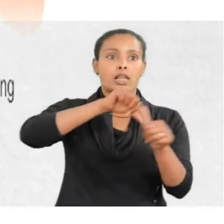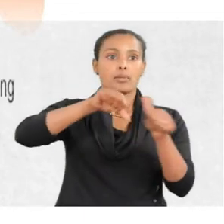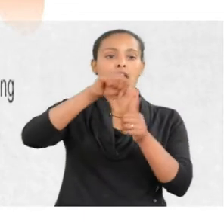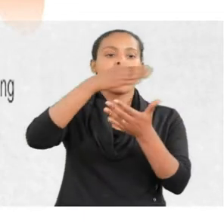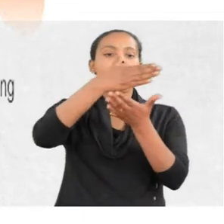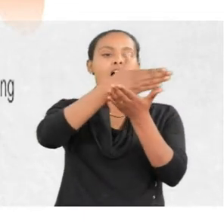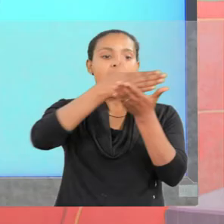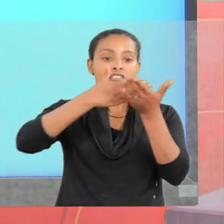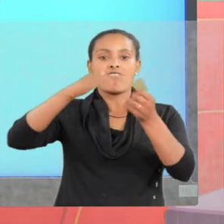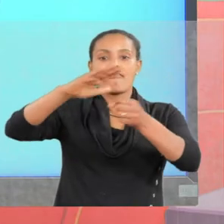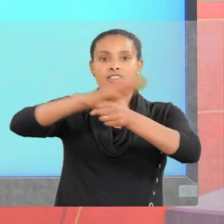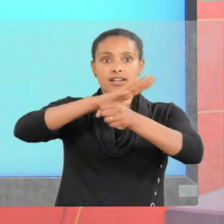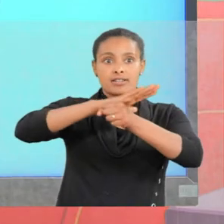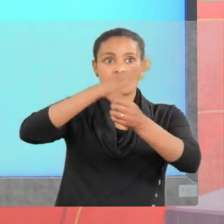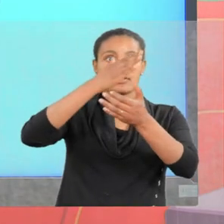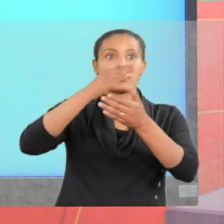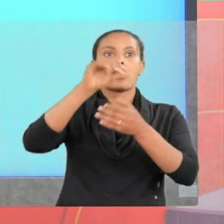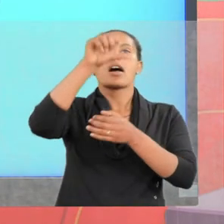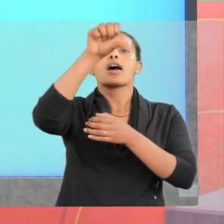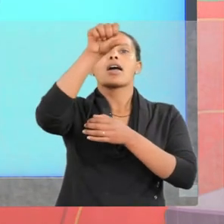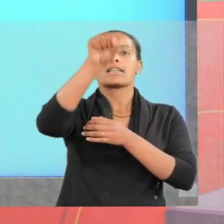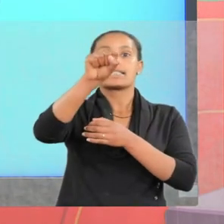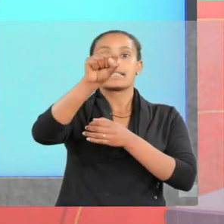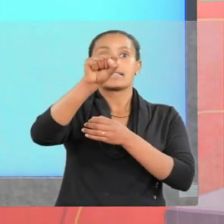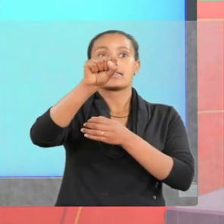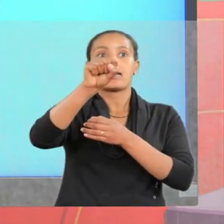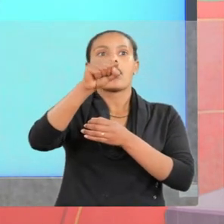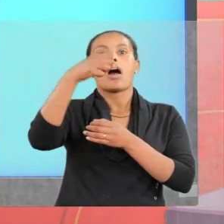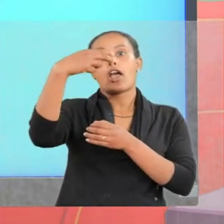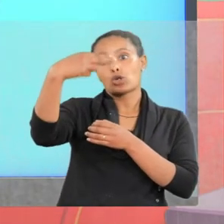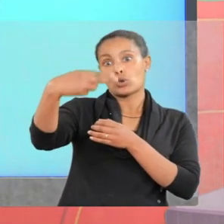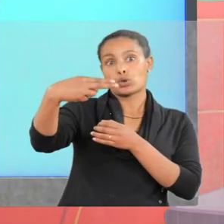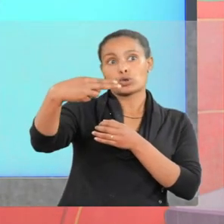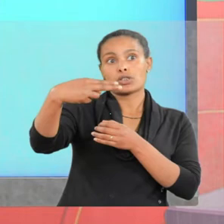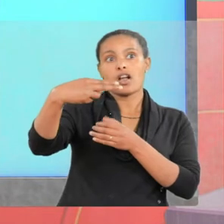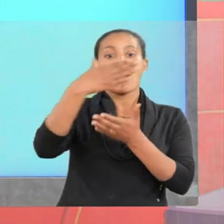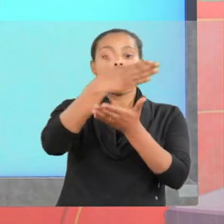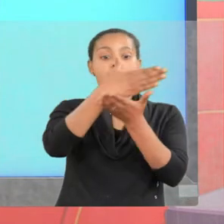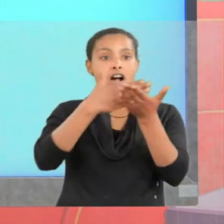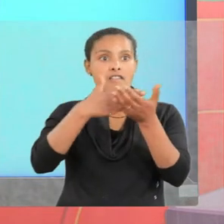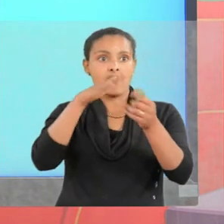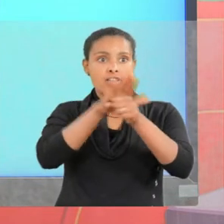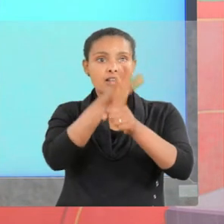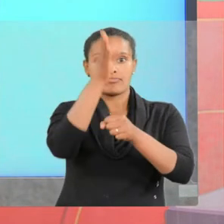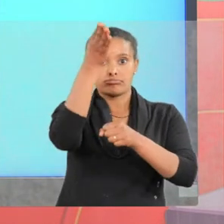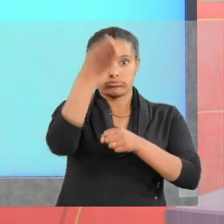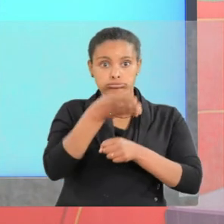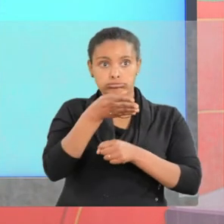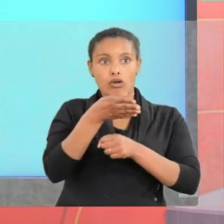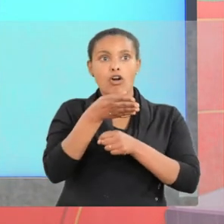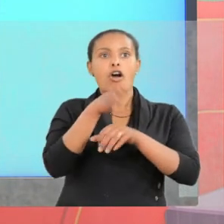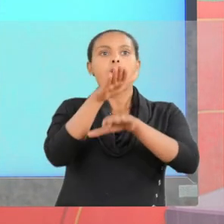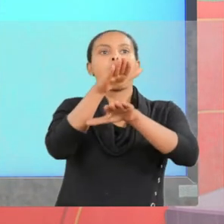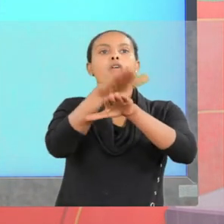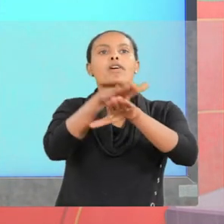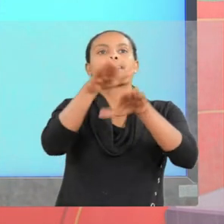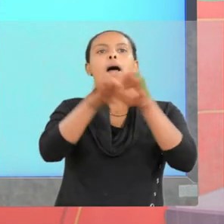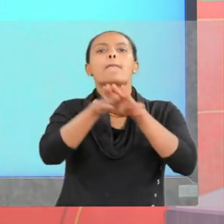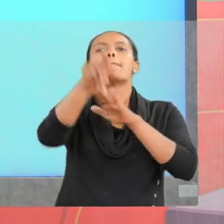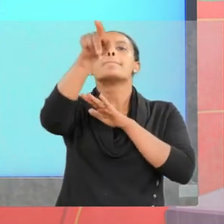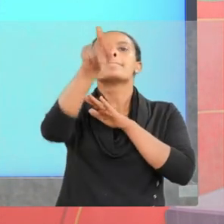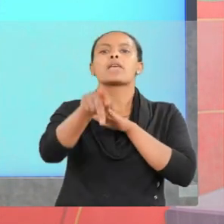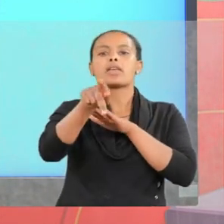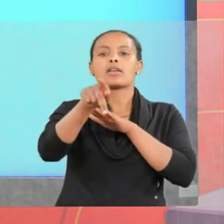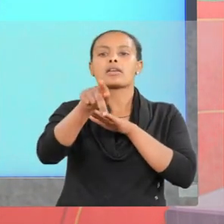half-filled. Therefore, s atomic orbital of hydrogen atom is half-filled, overlap with p atomic orbital